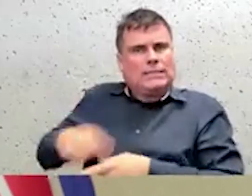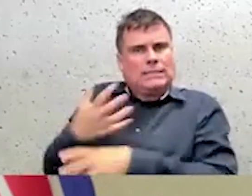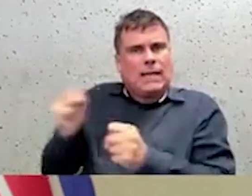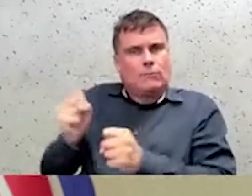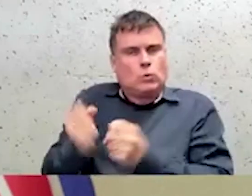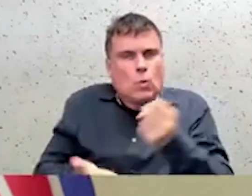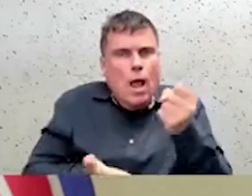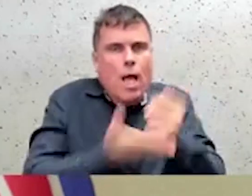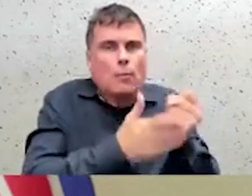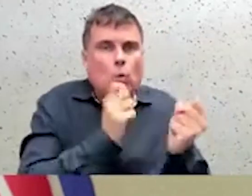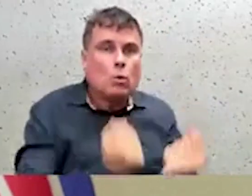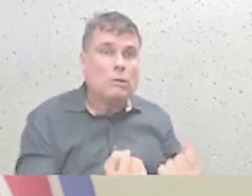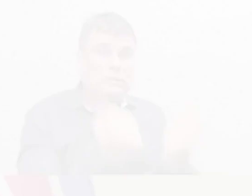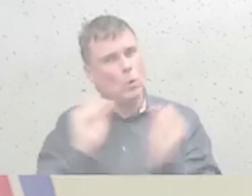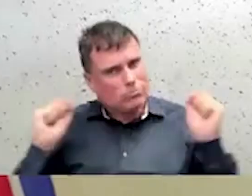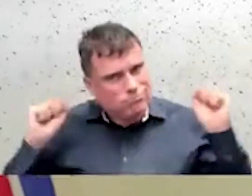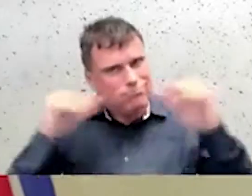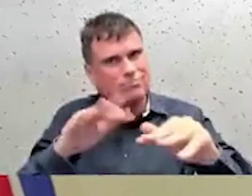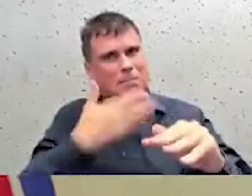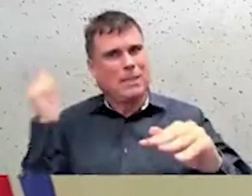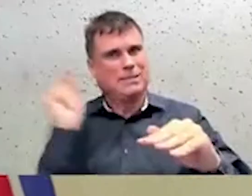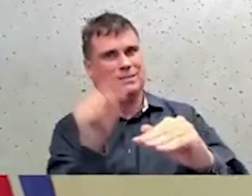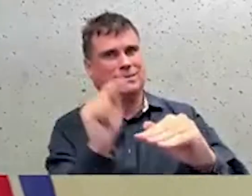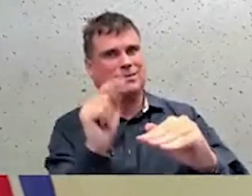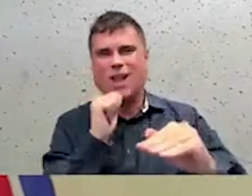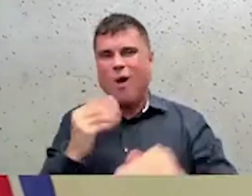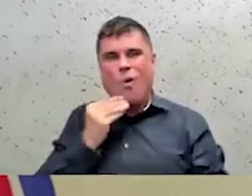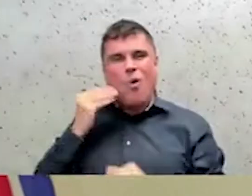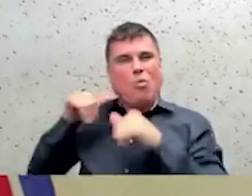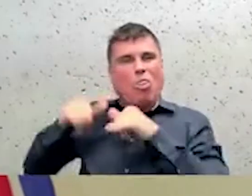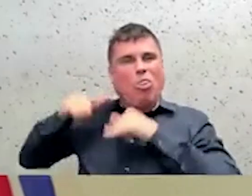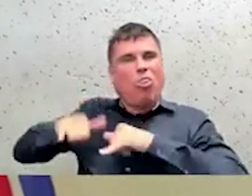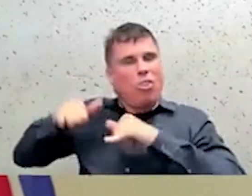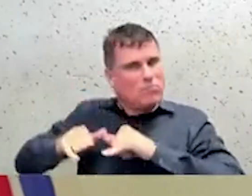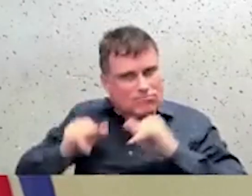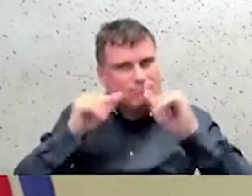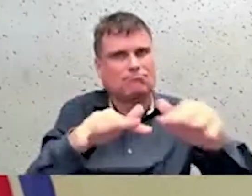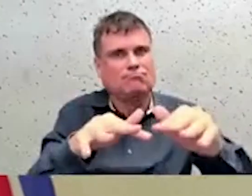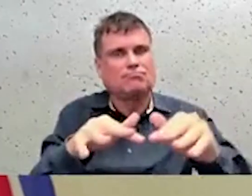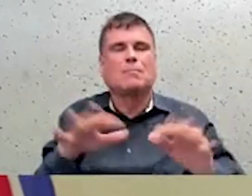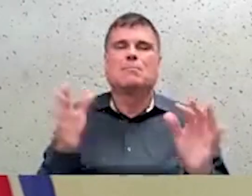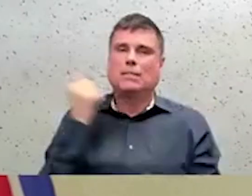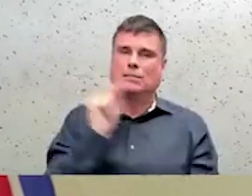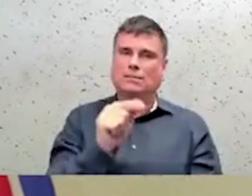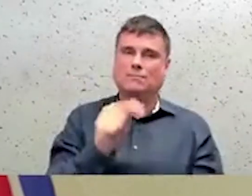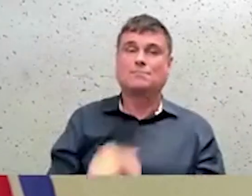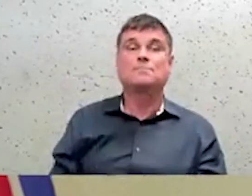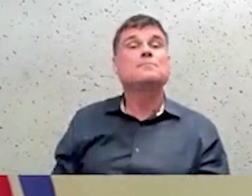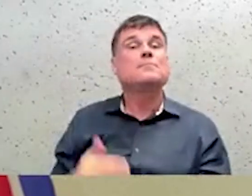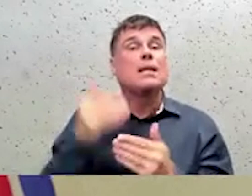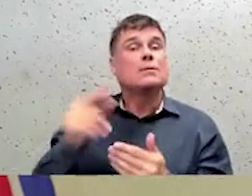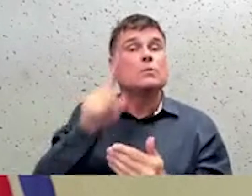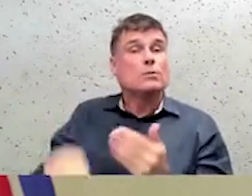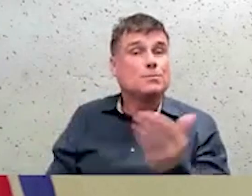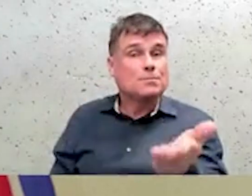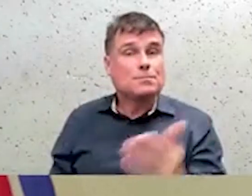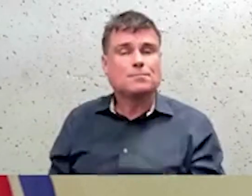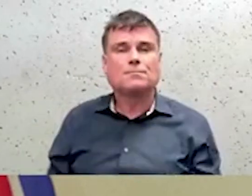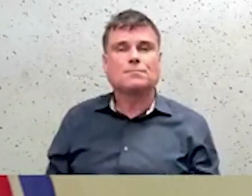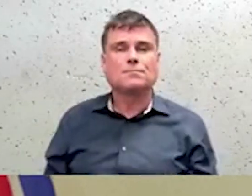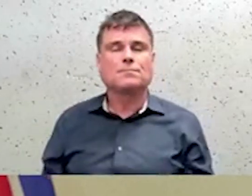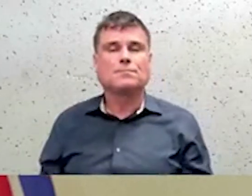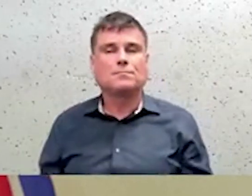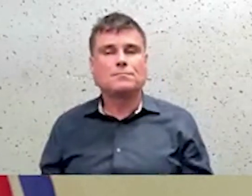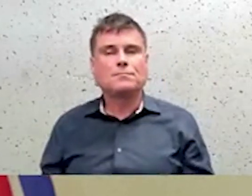and it will be funded by the provincial government. Good afternoon, Premier. You mentioned earlier that you said our stockpile is depleted